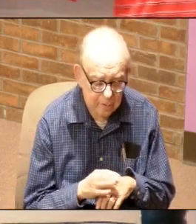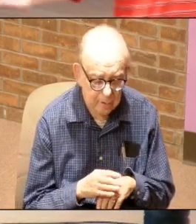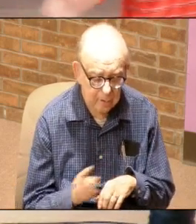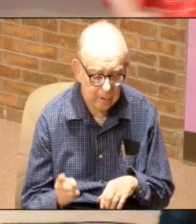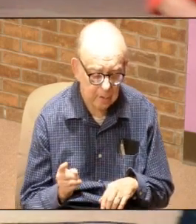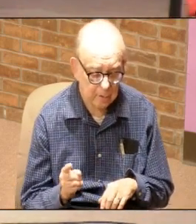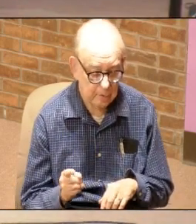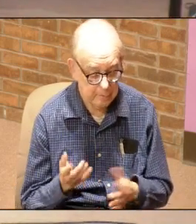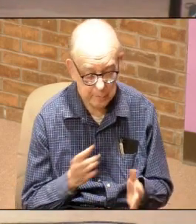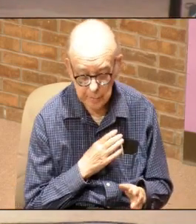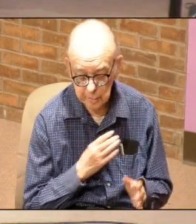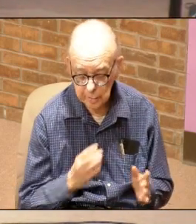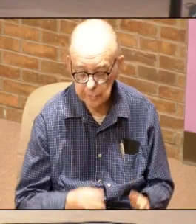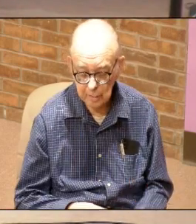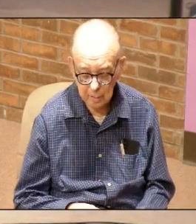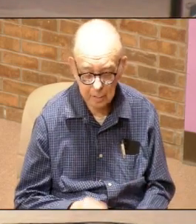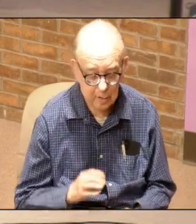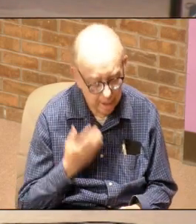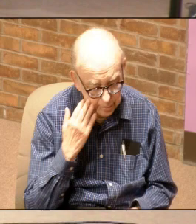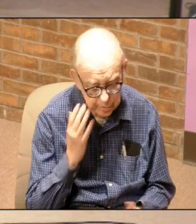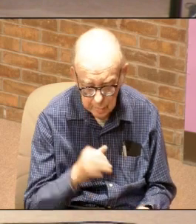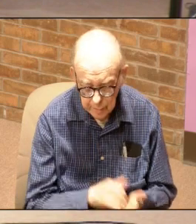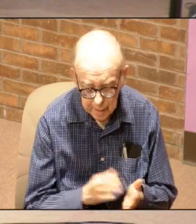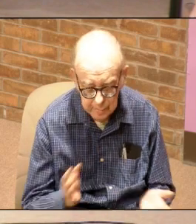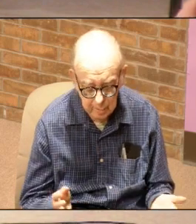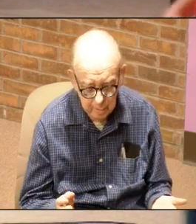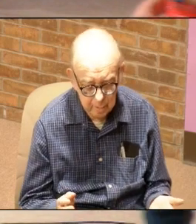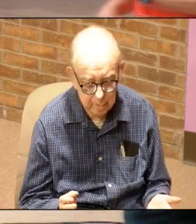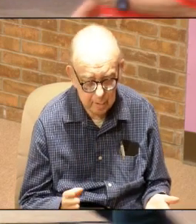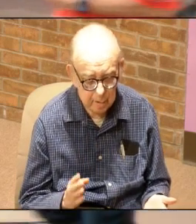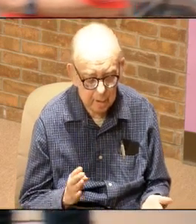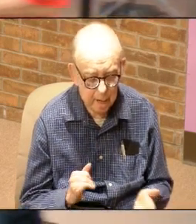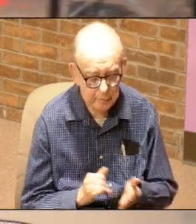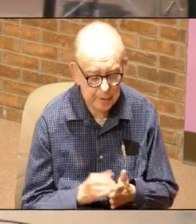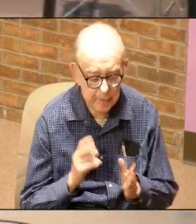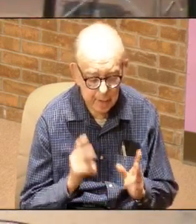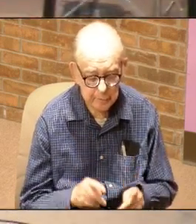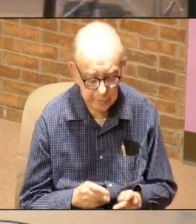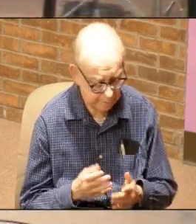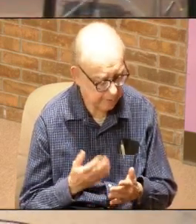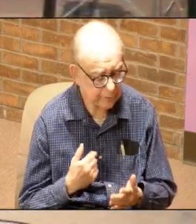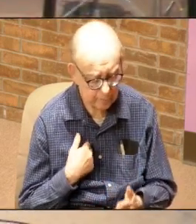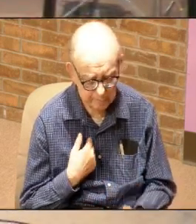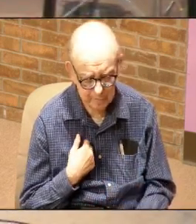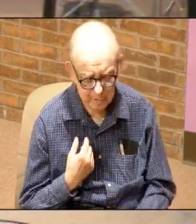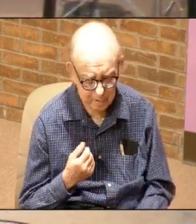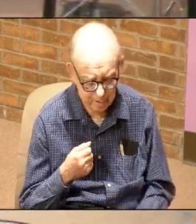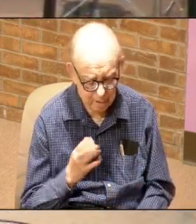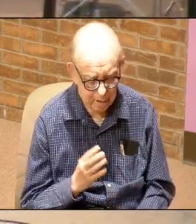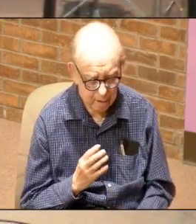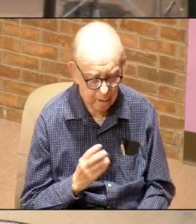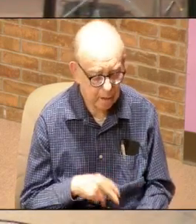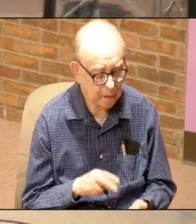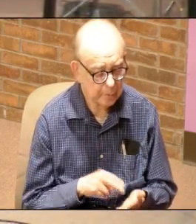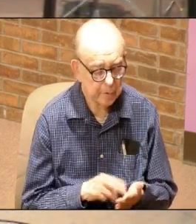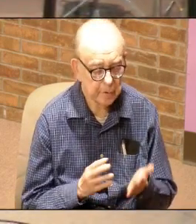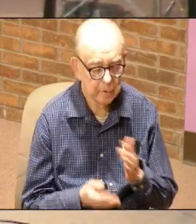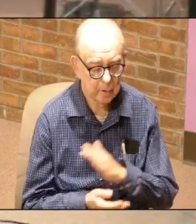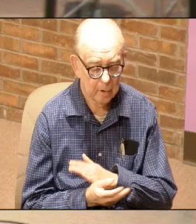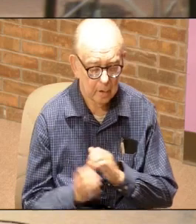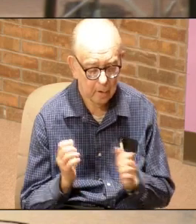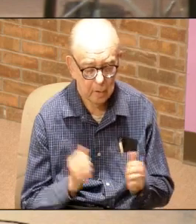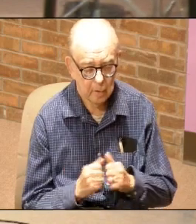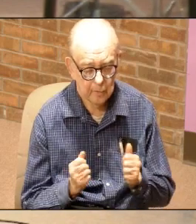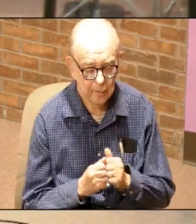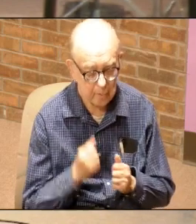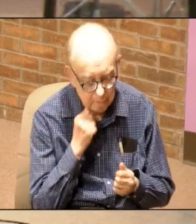and they may be Christians. How do you know? I've been that person. Got up in the morning, fought with